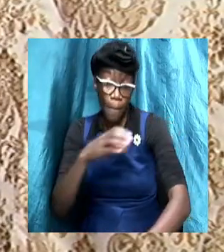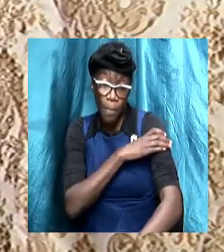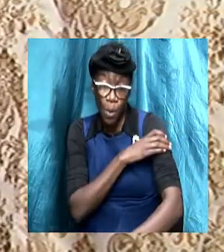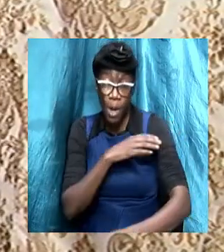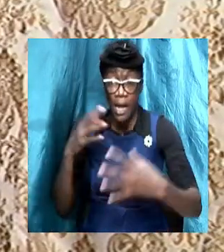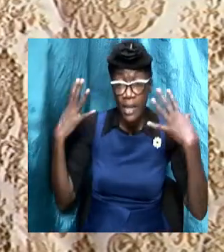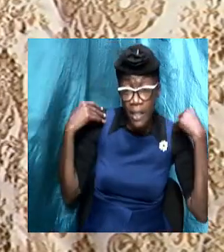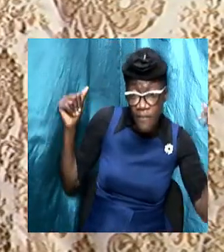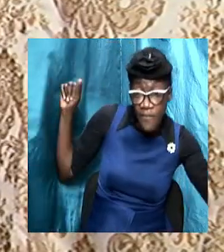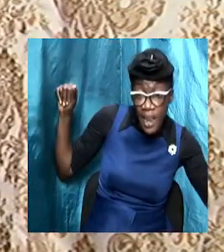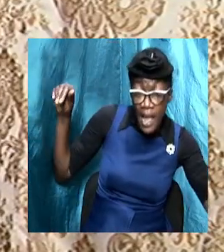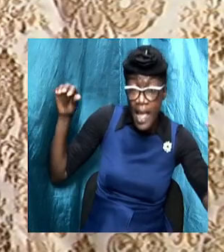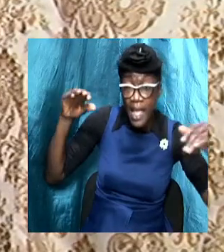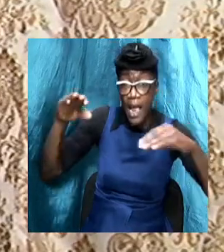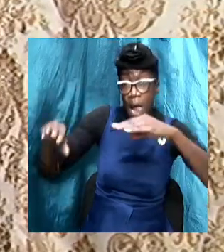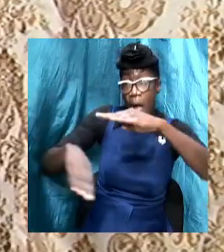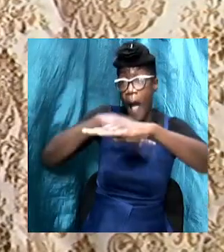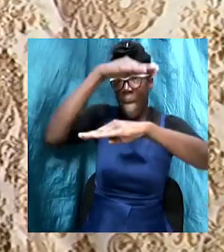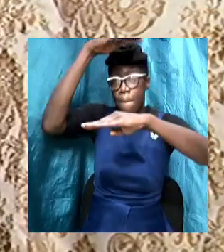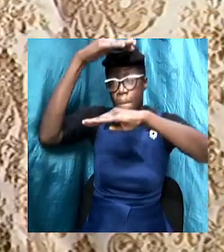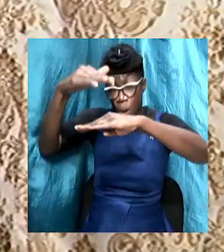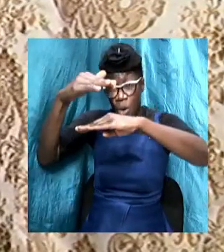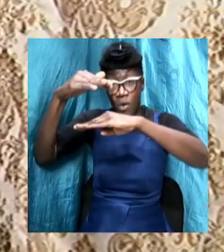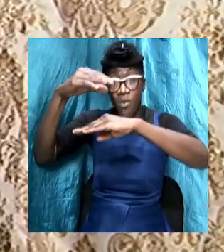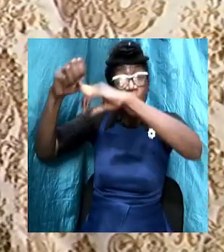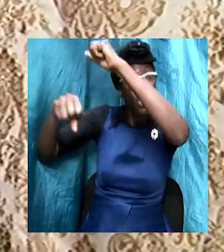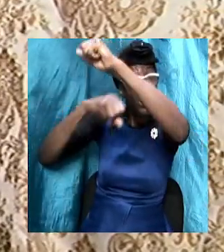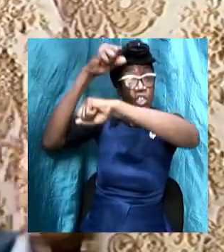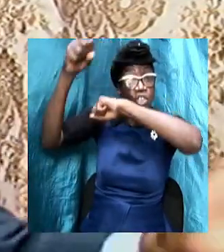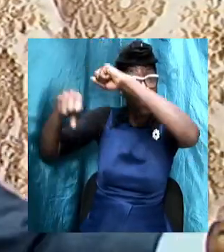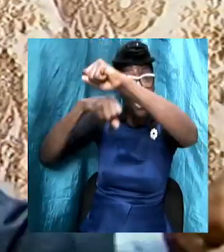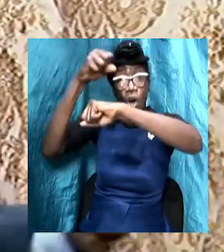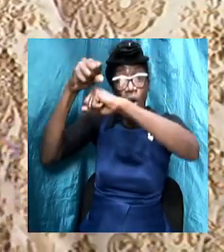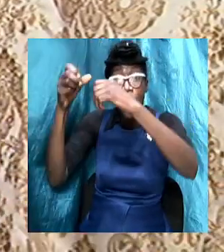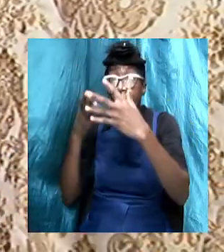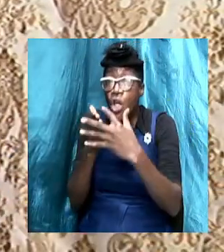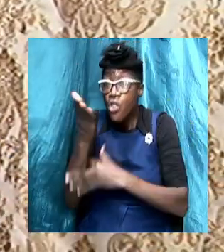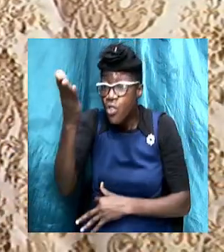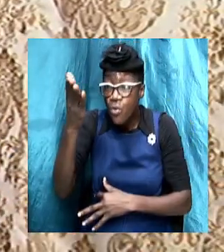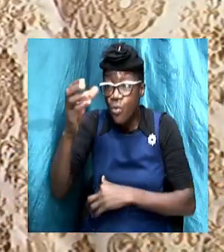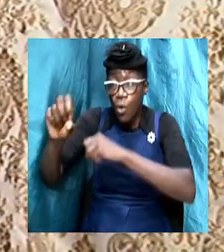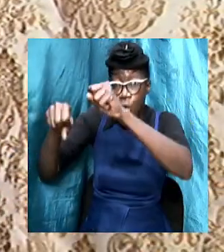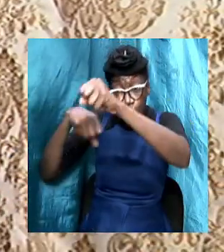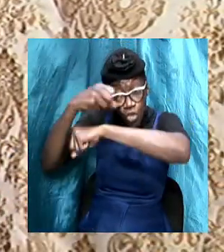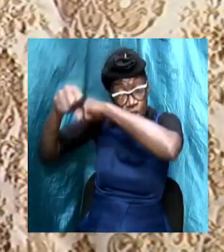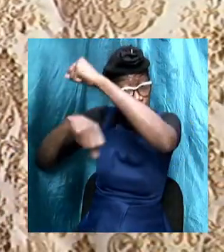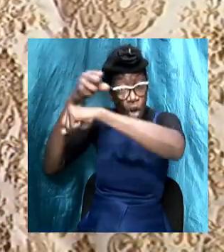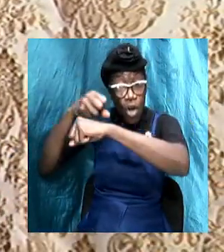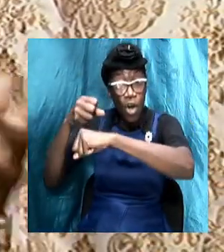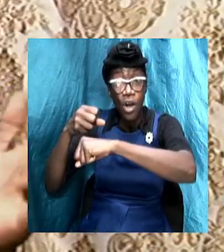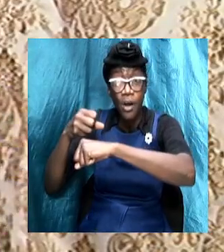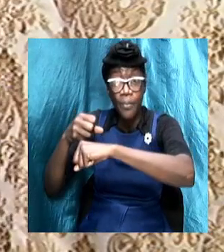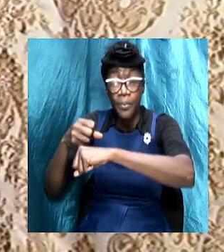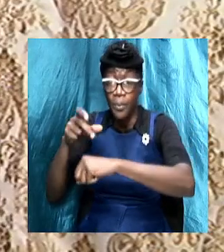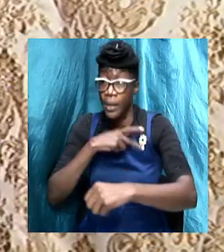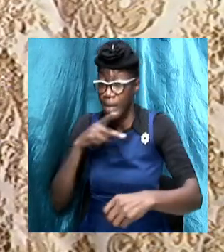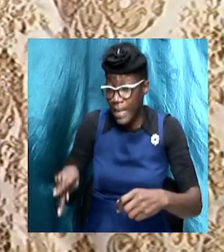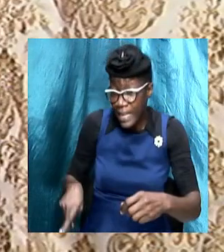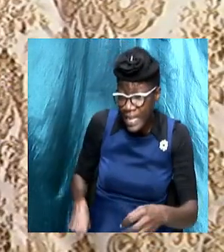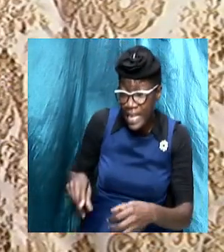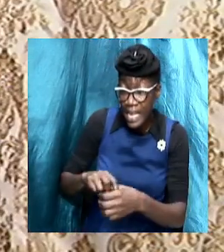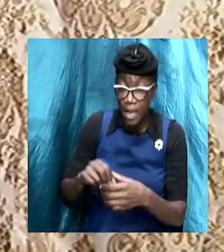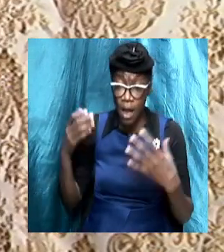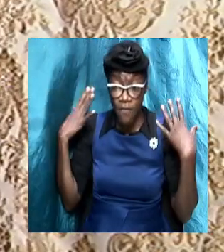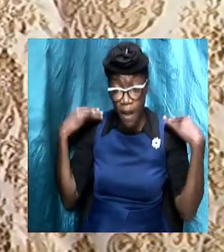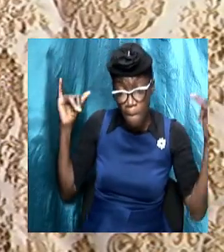storms, even though it had the power to soar even through storms themselves, and it was the king of birds, and other